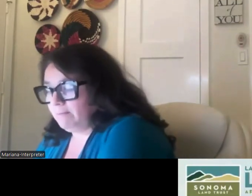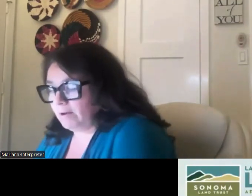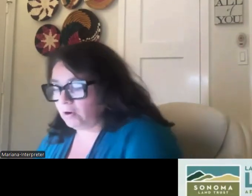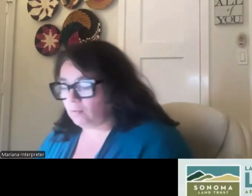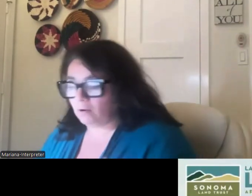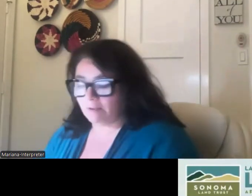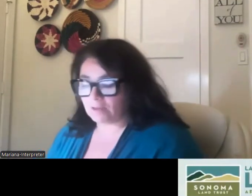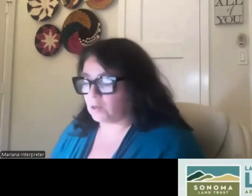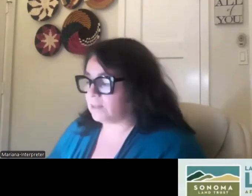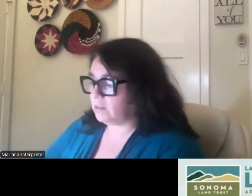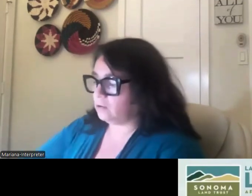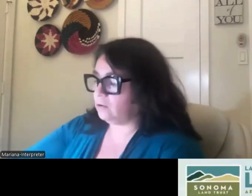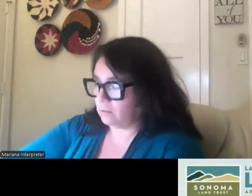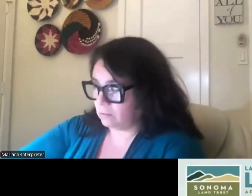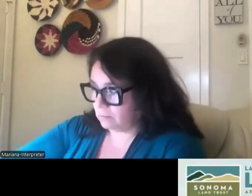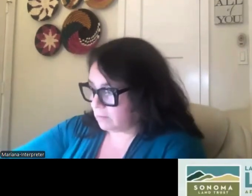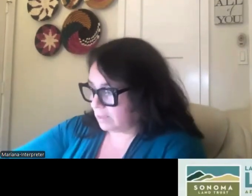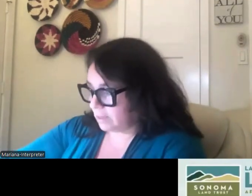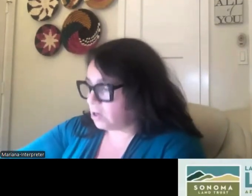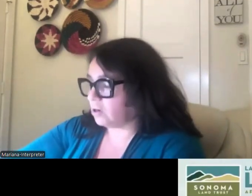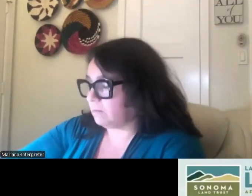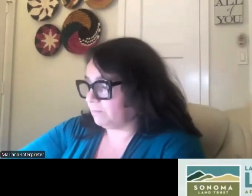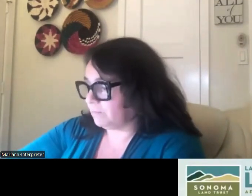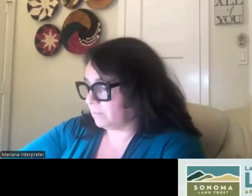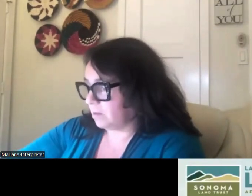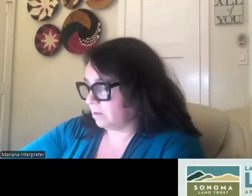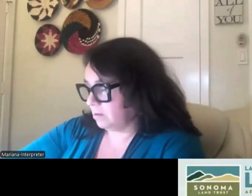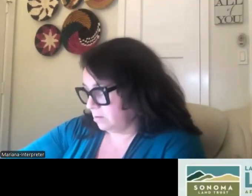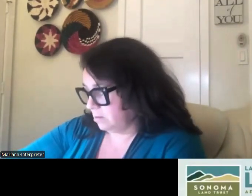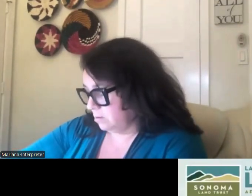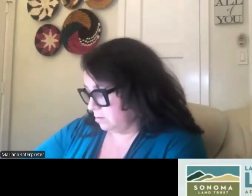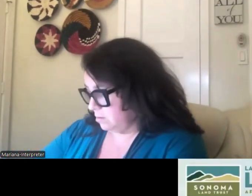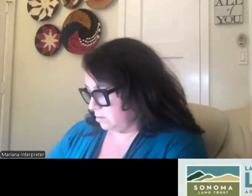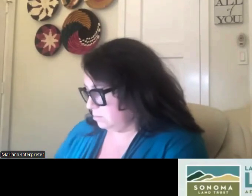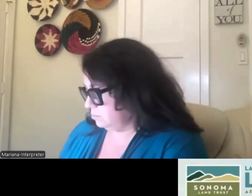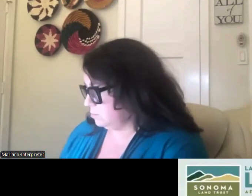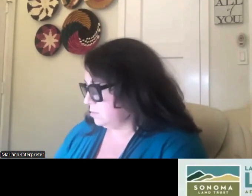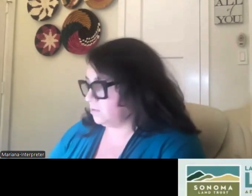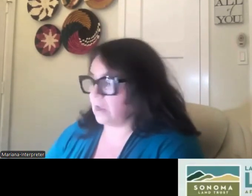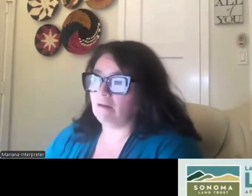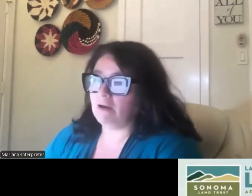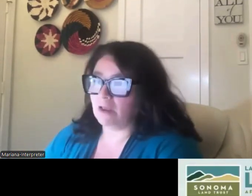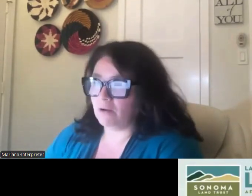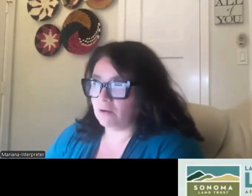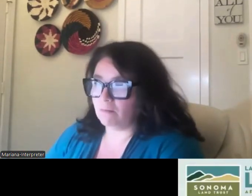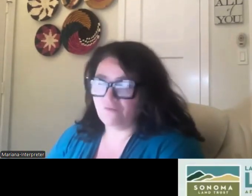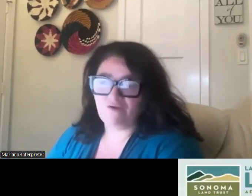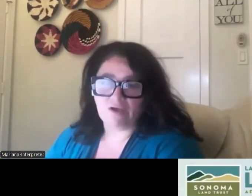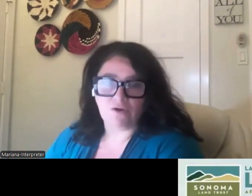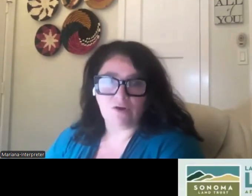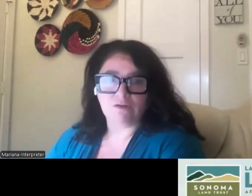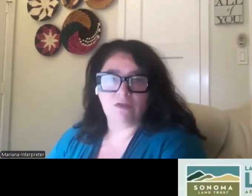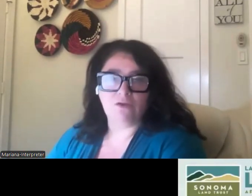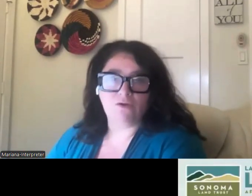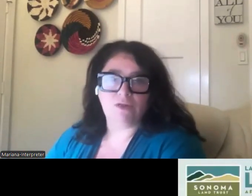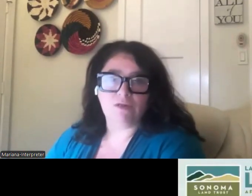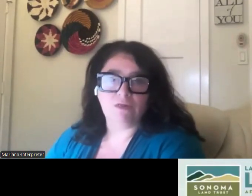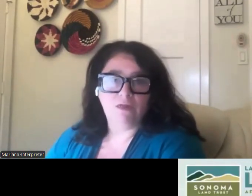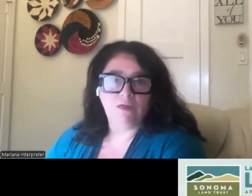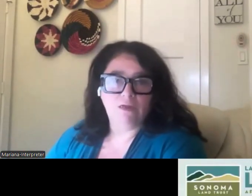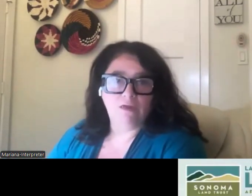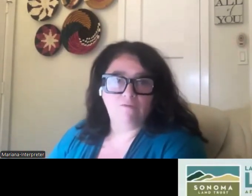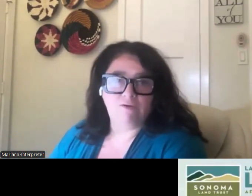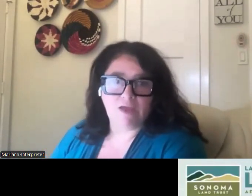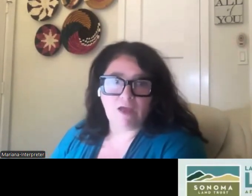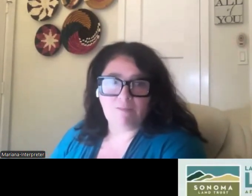with grass or brush or shrubs or something. So physically, it's not a tipping point process in itself, but